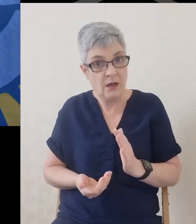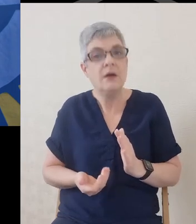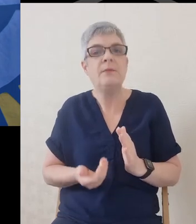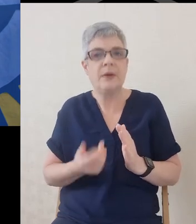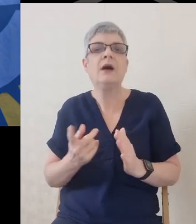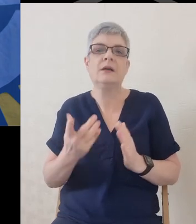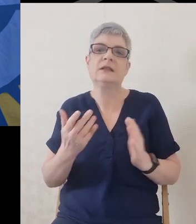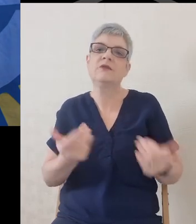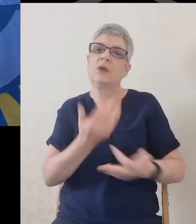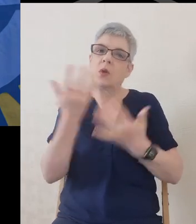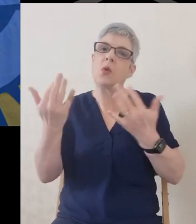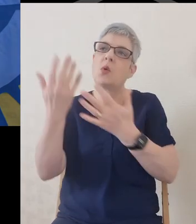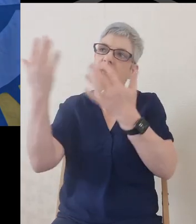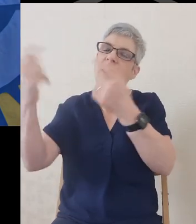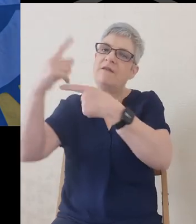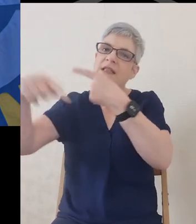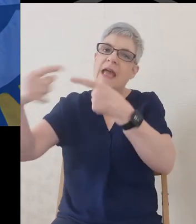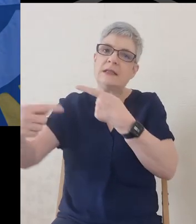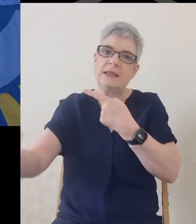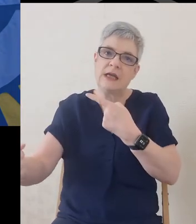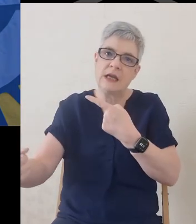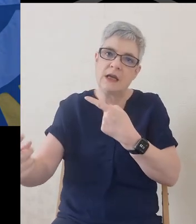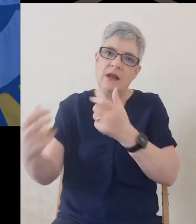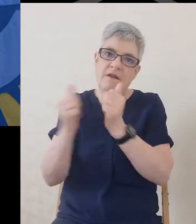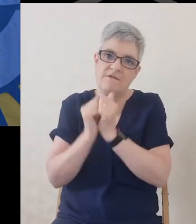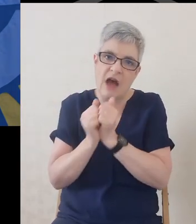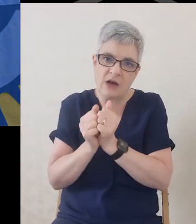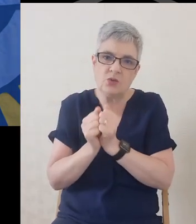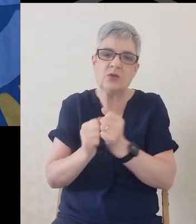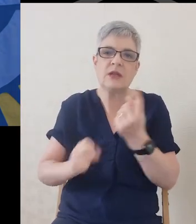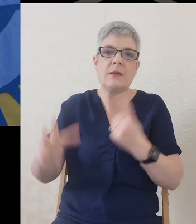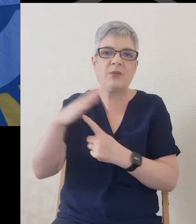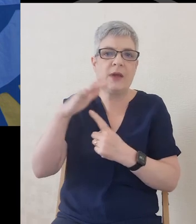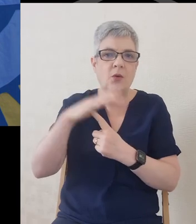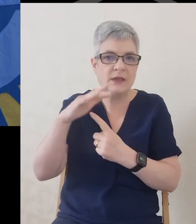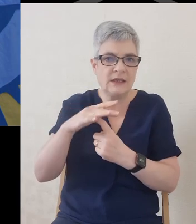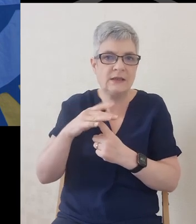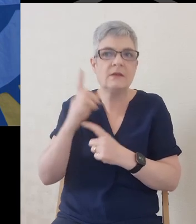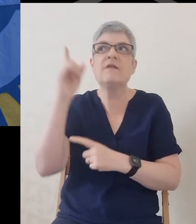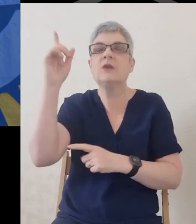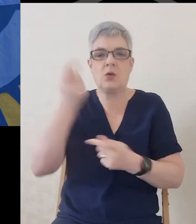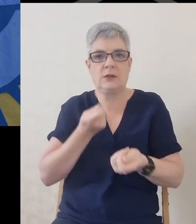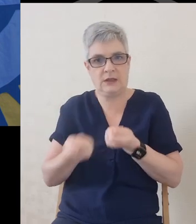the glory of eternity and the values and priorities of the kingdom of God.